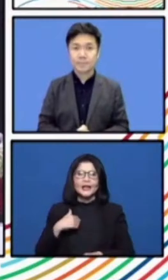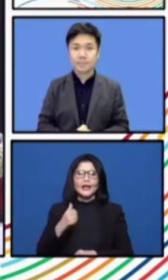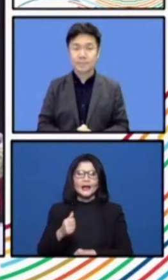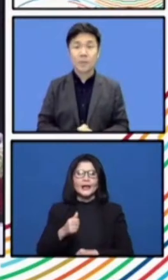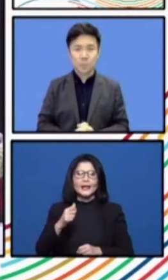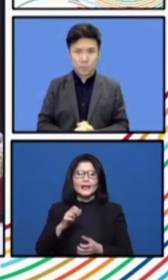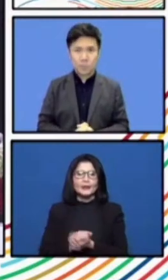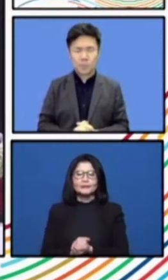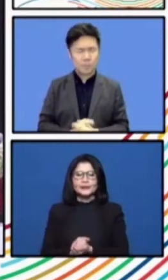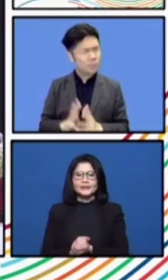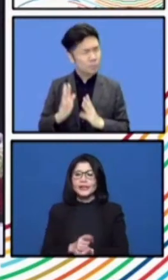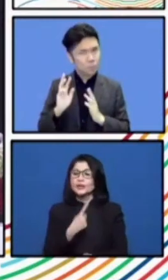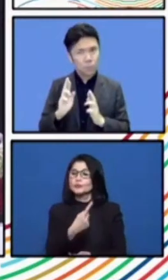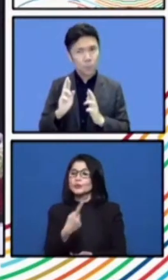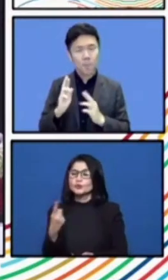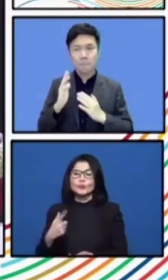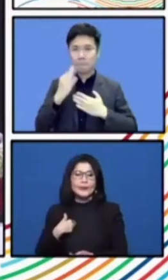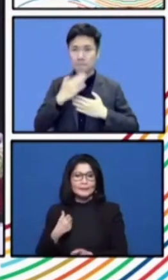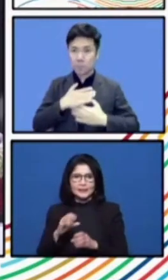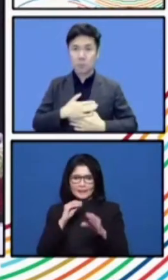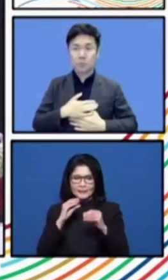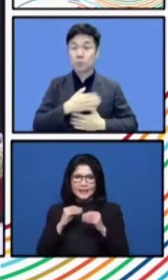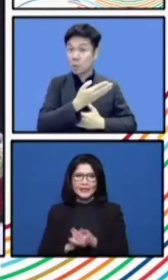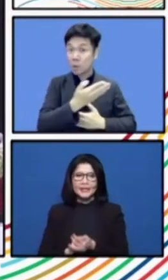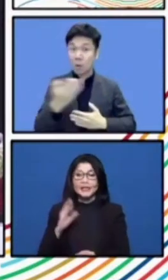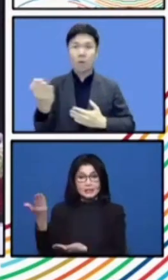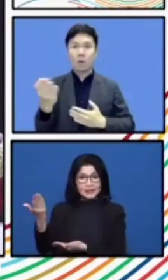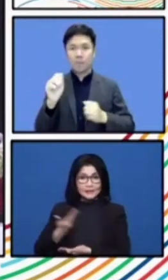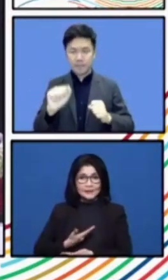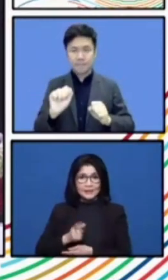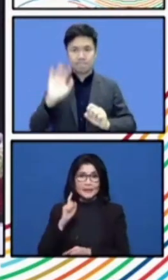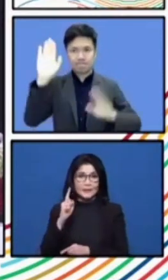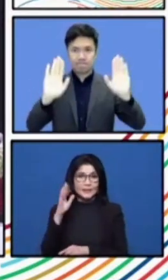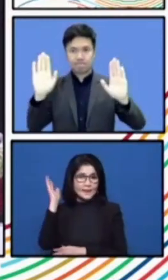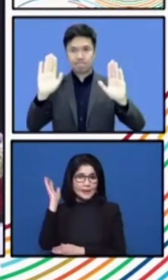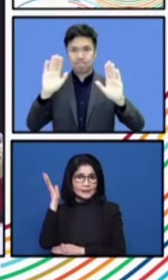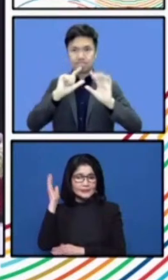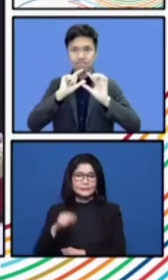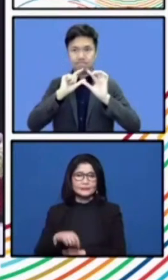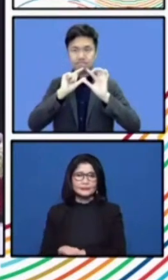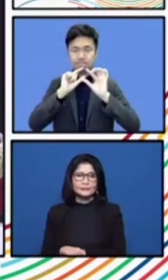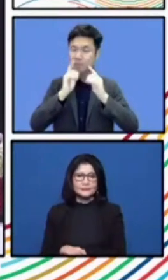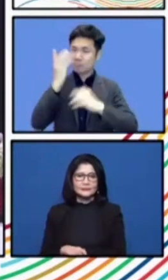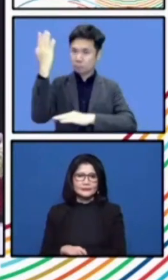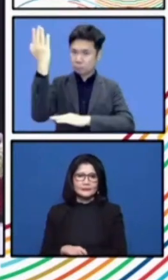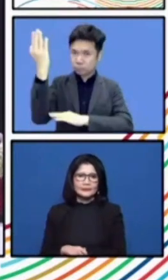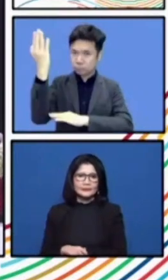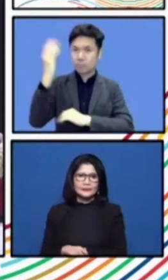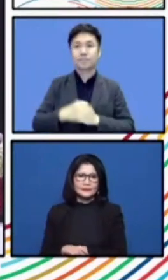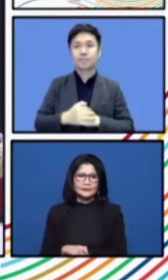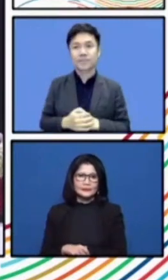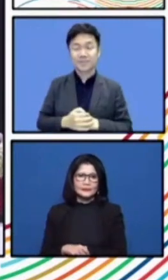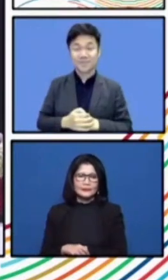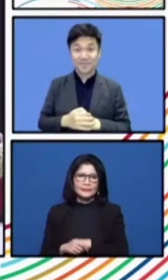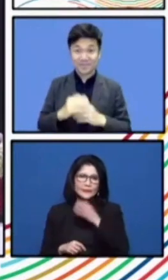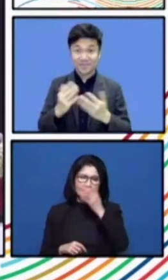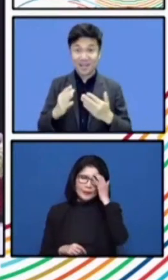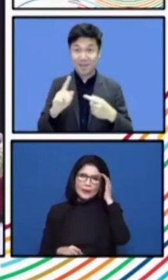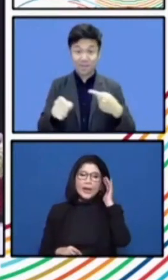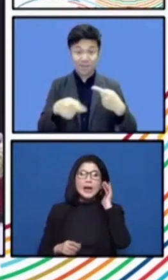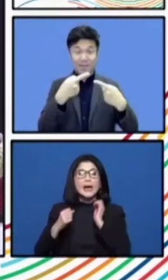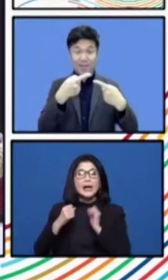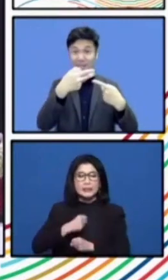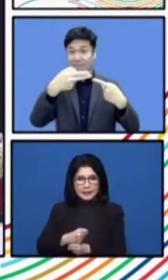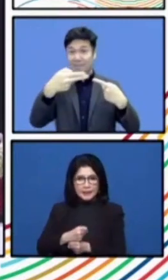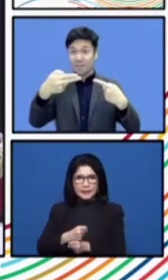opportunity for every request I now invite the first speaker on the list the distinguished delicate